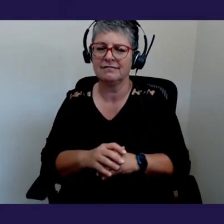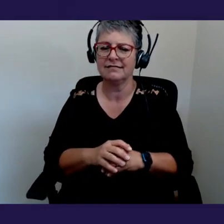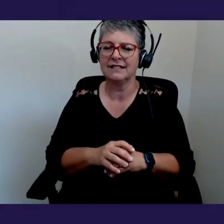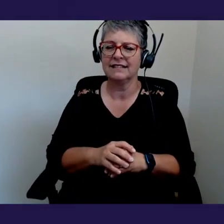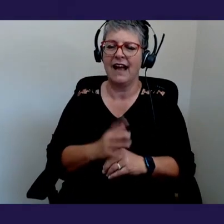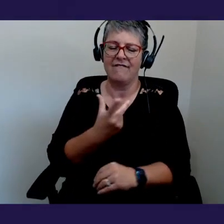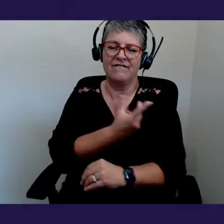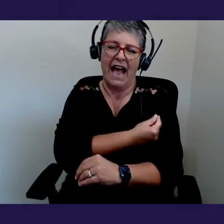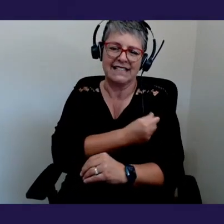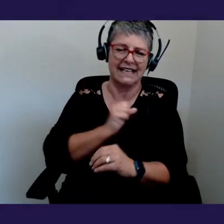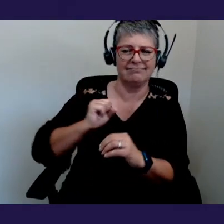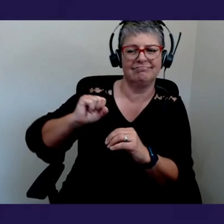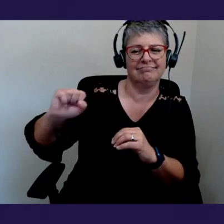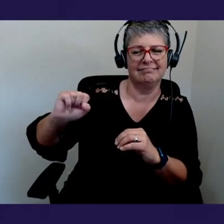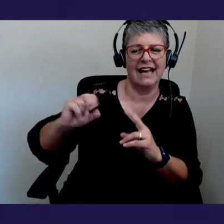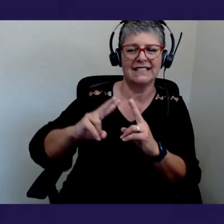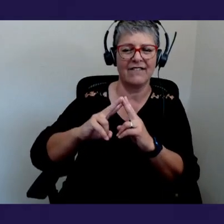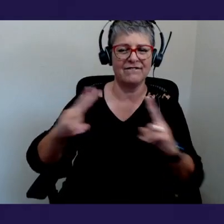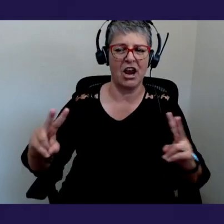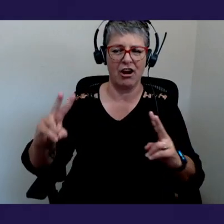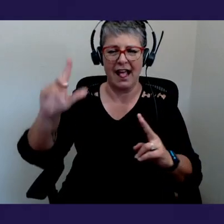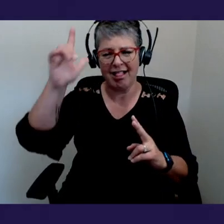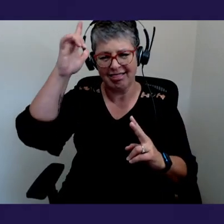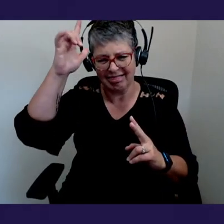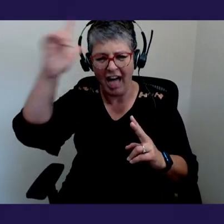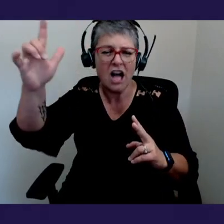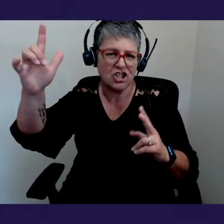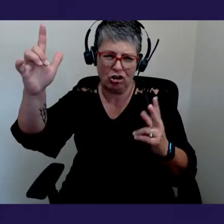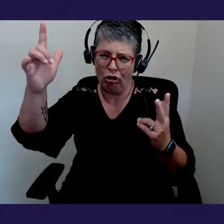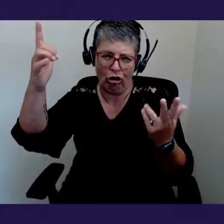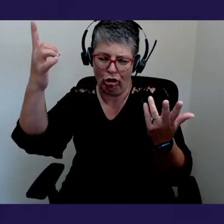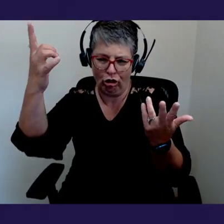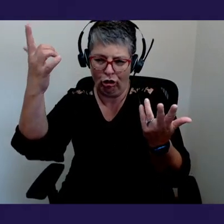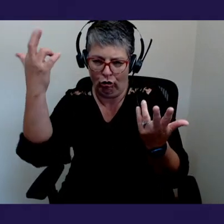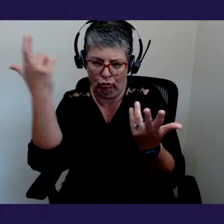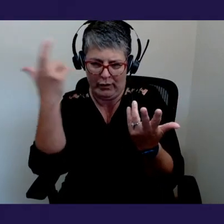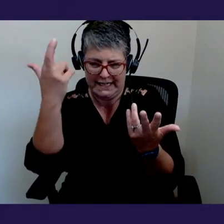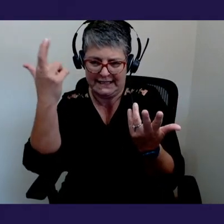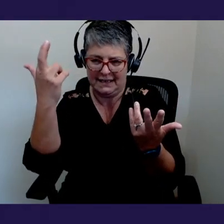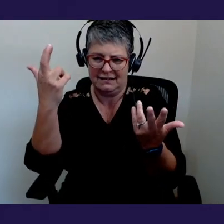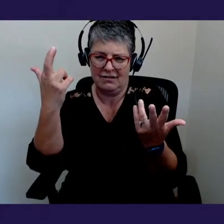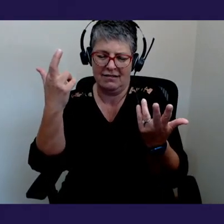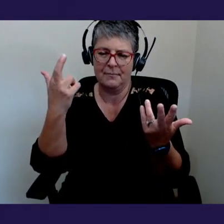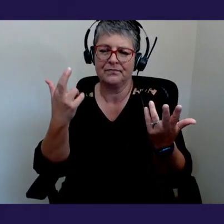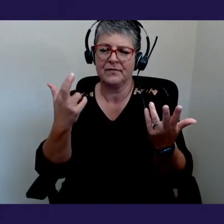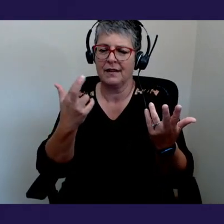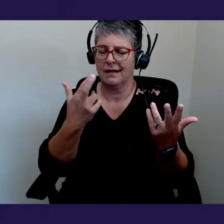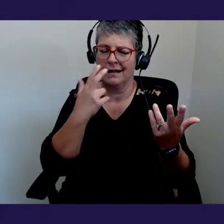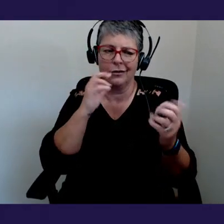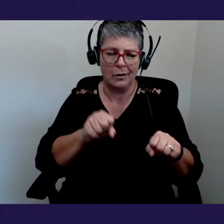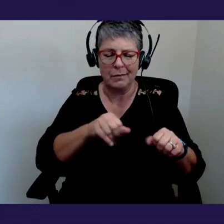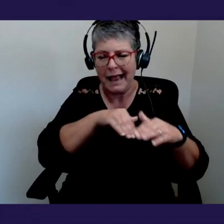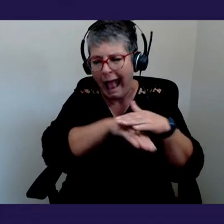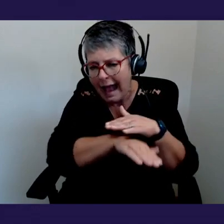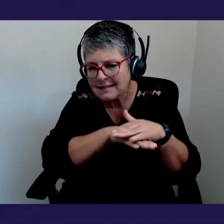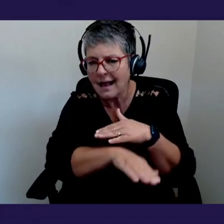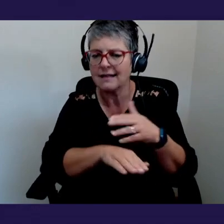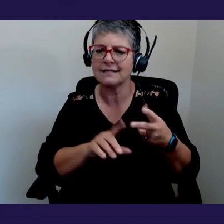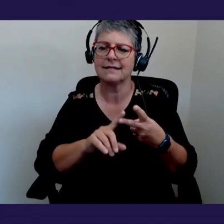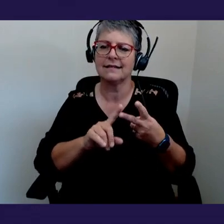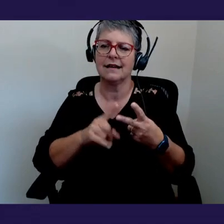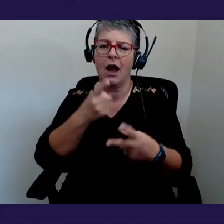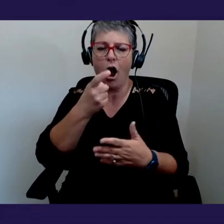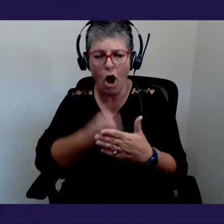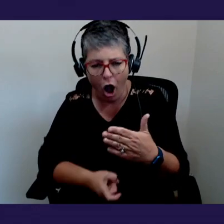for that individual in their context, whether it's access, cost, the personal cost to take off time off work